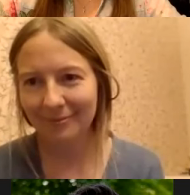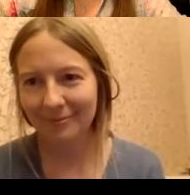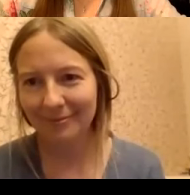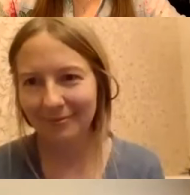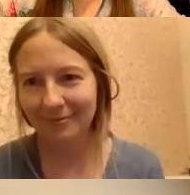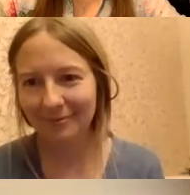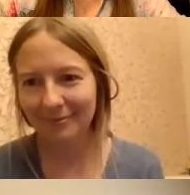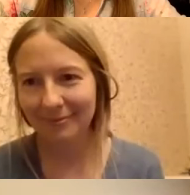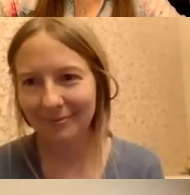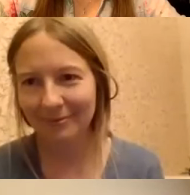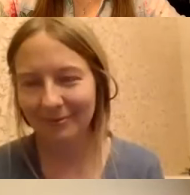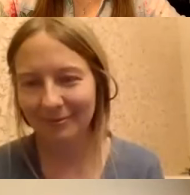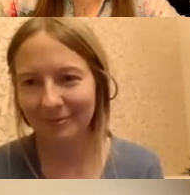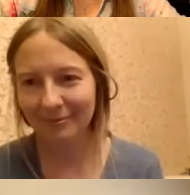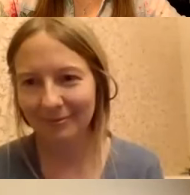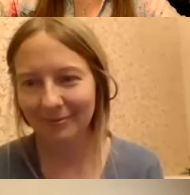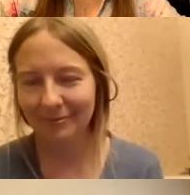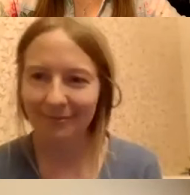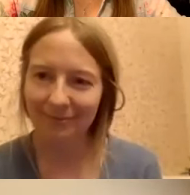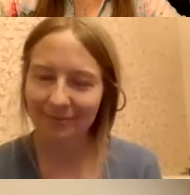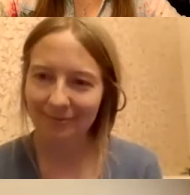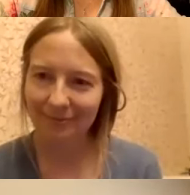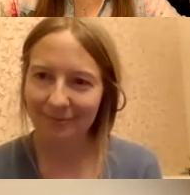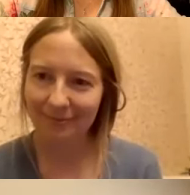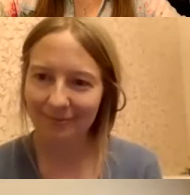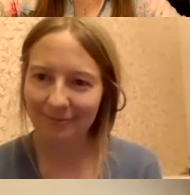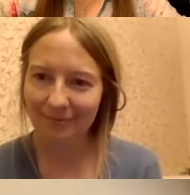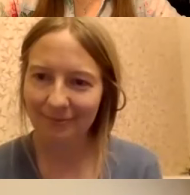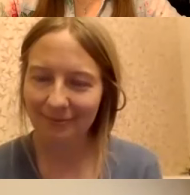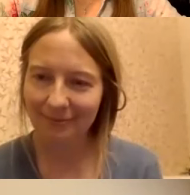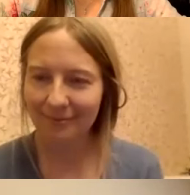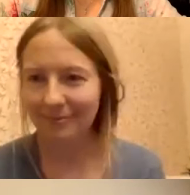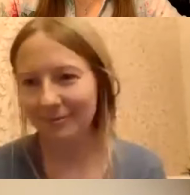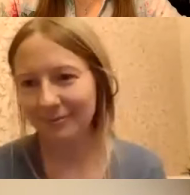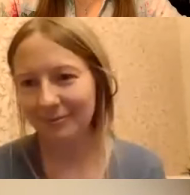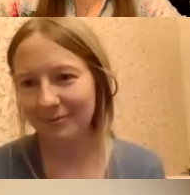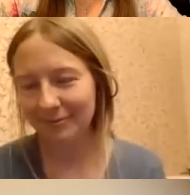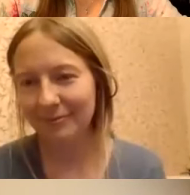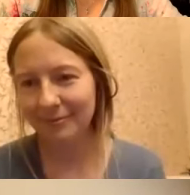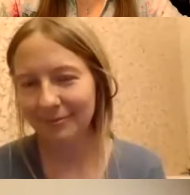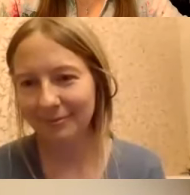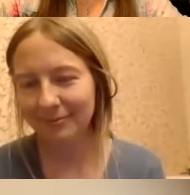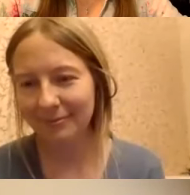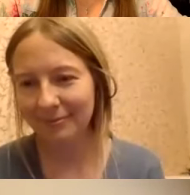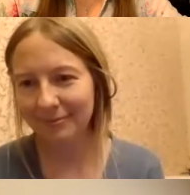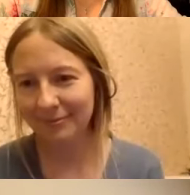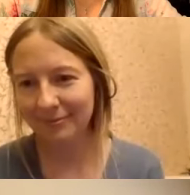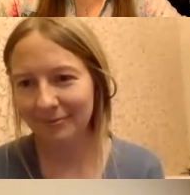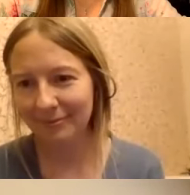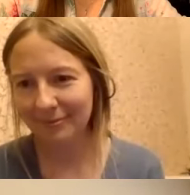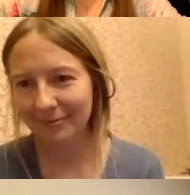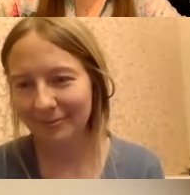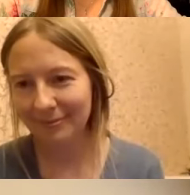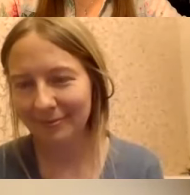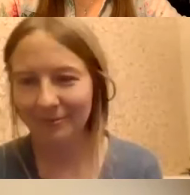I have a question. This is Farron. Dr. Chen, I really enjoyed your talk. It's really exciting data, especially this more recent results